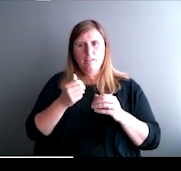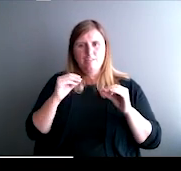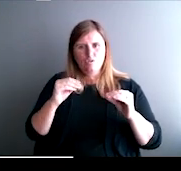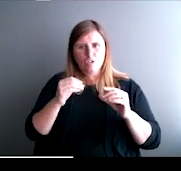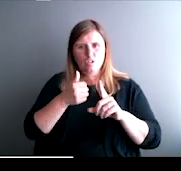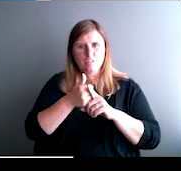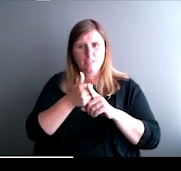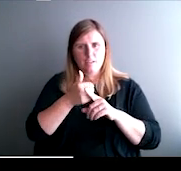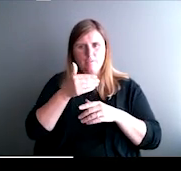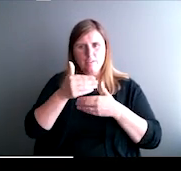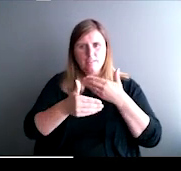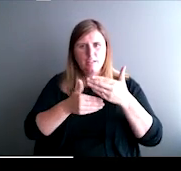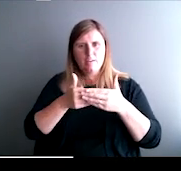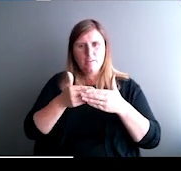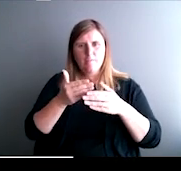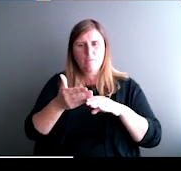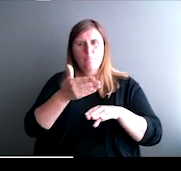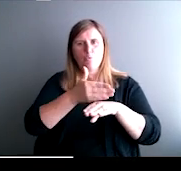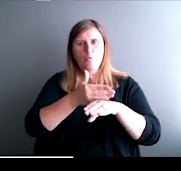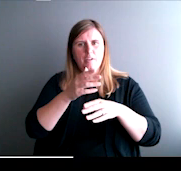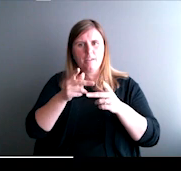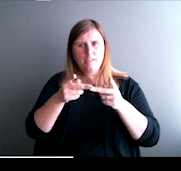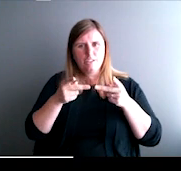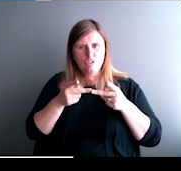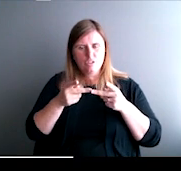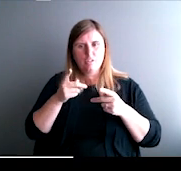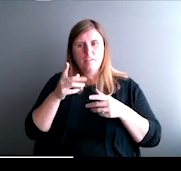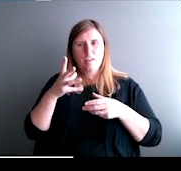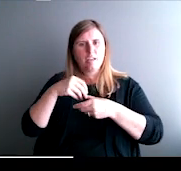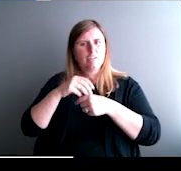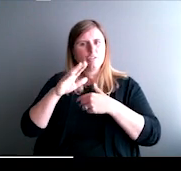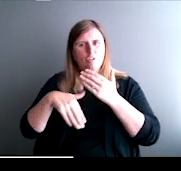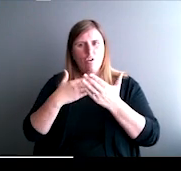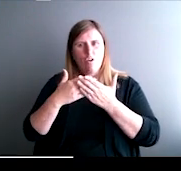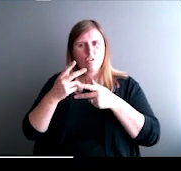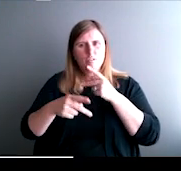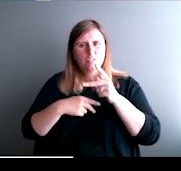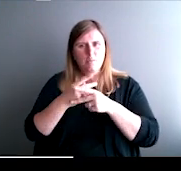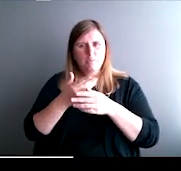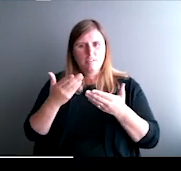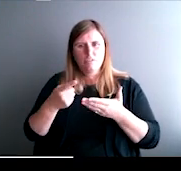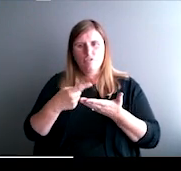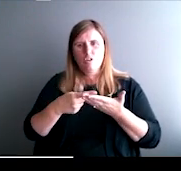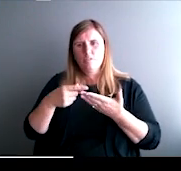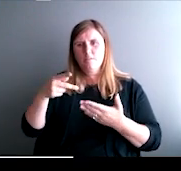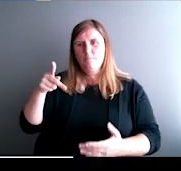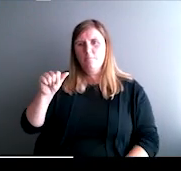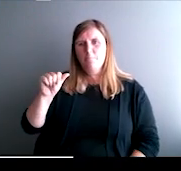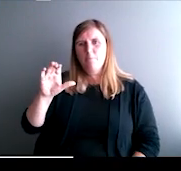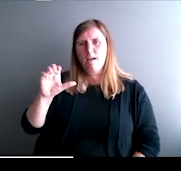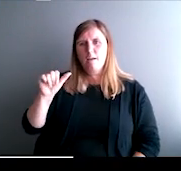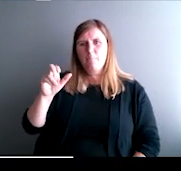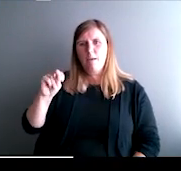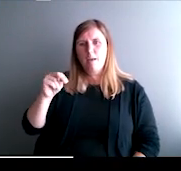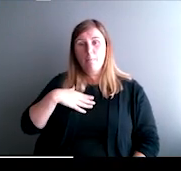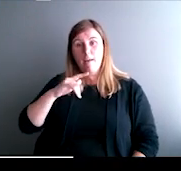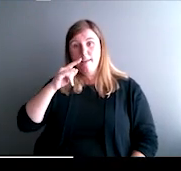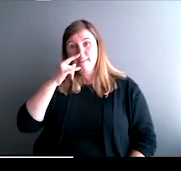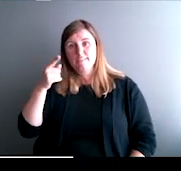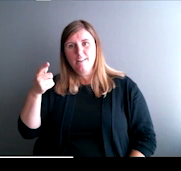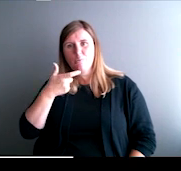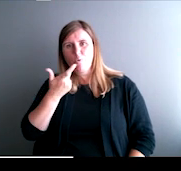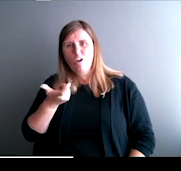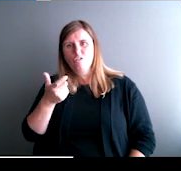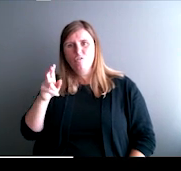itself a set of improving conditions. Kids engage in all sorts of things. He talks about Pac-Man here, but my own kids are, they'd